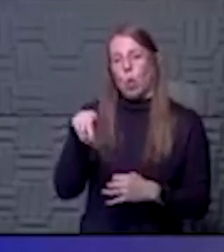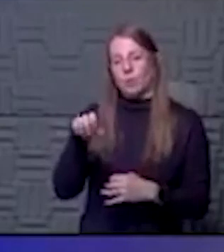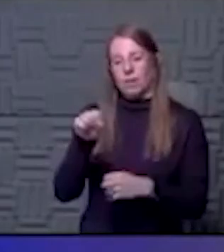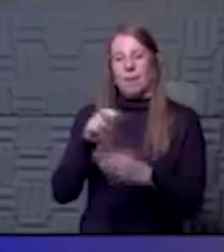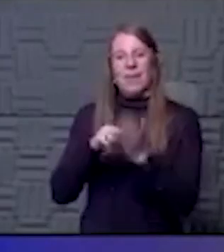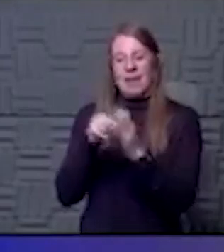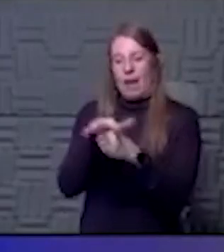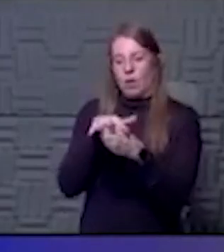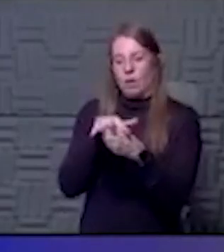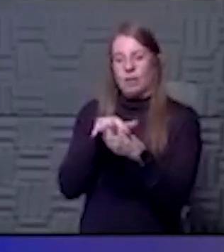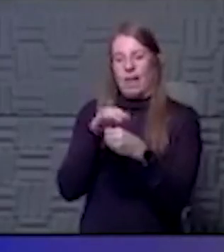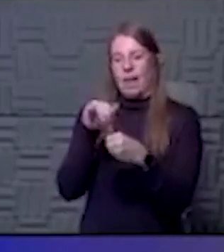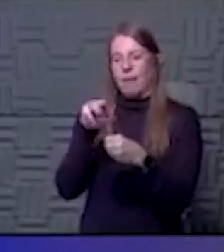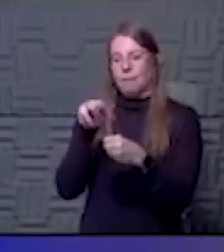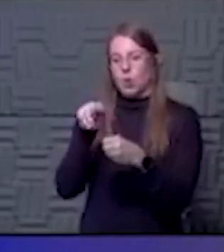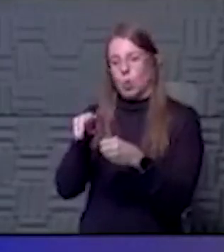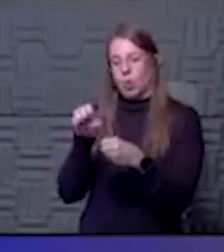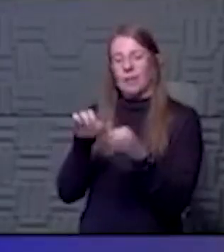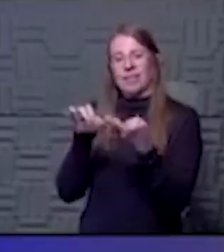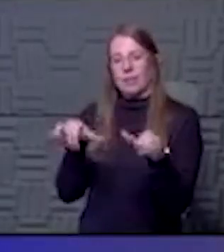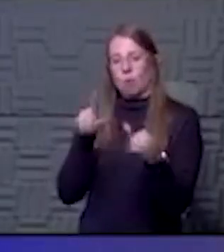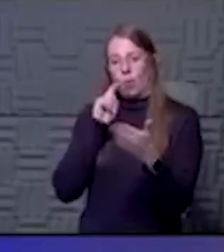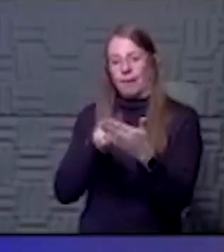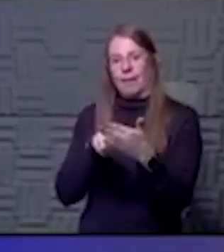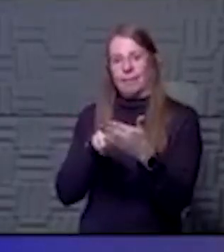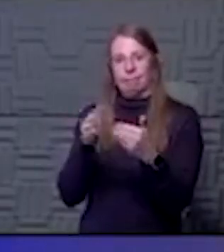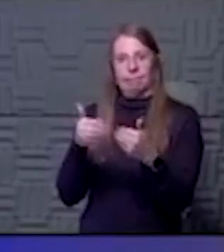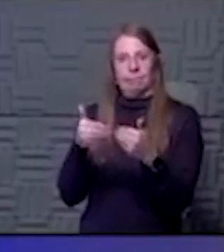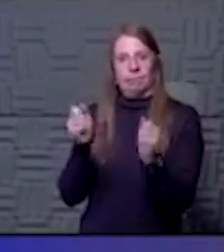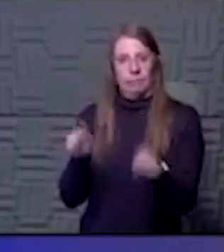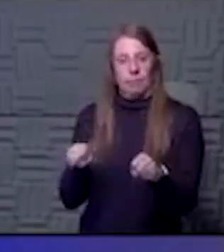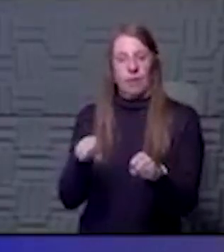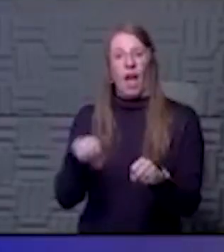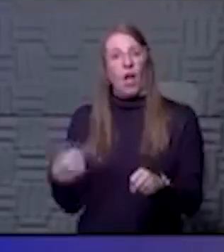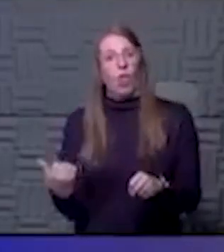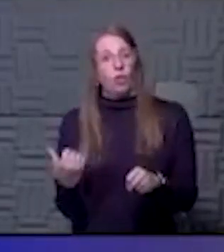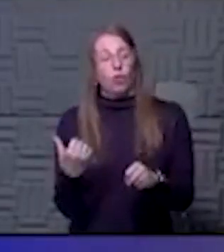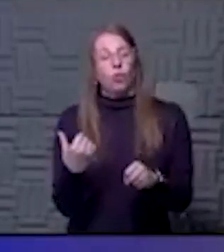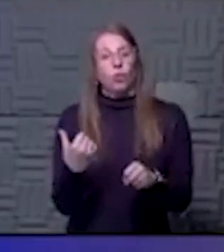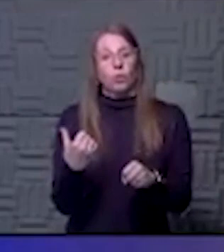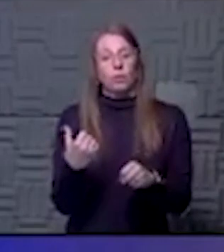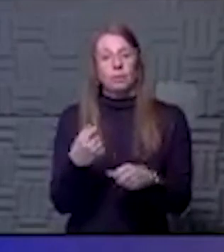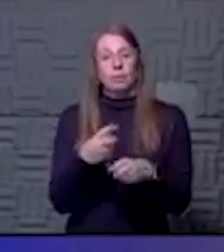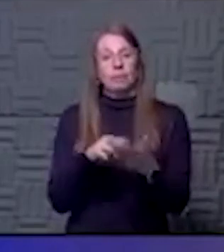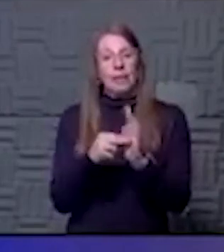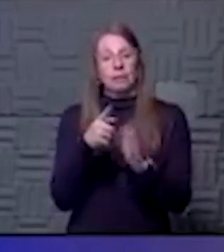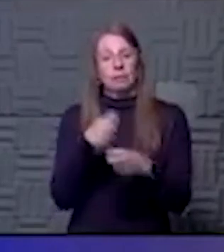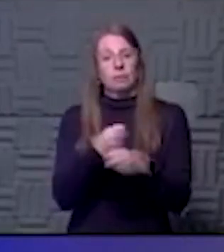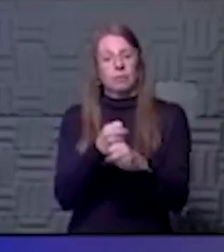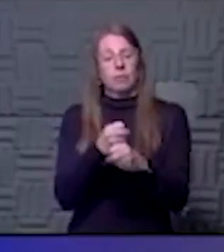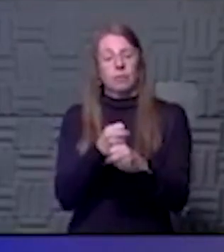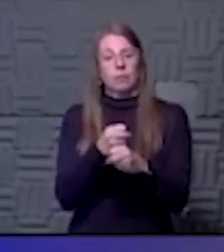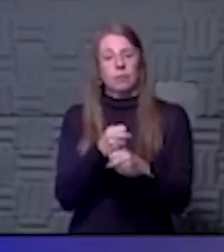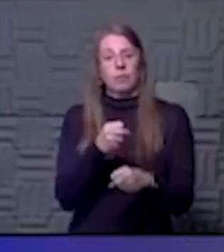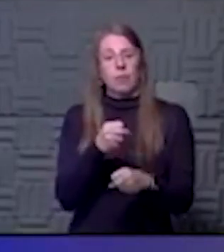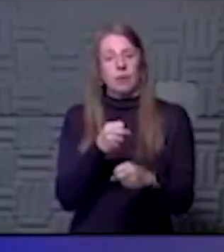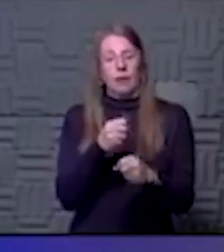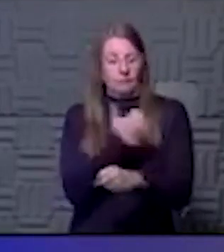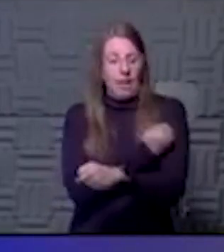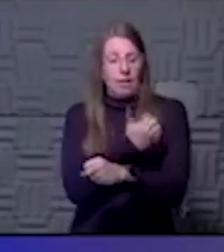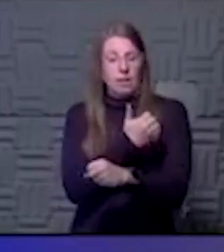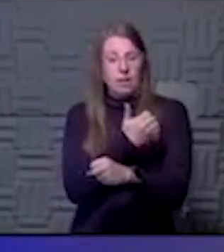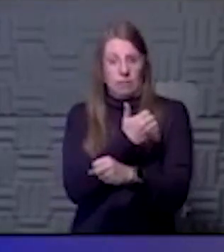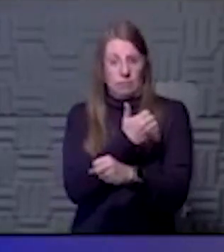protein which your immune system can recognize. Some of the other ones are just creating vaccines